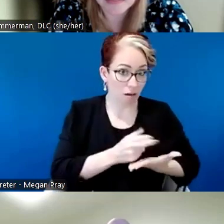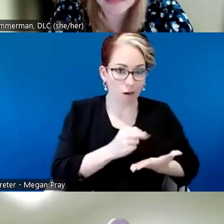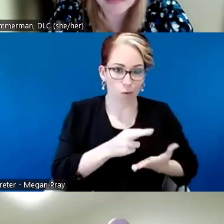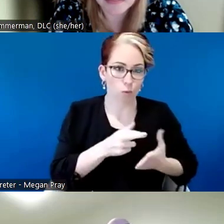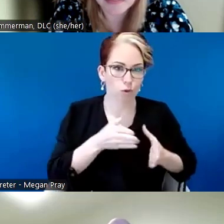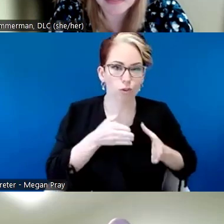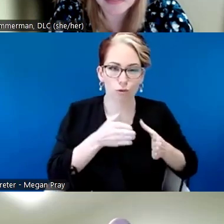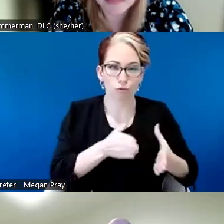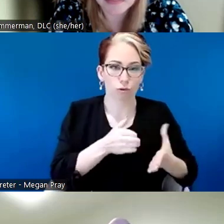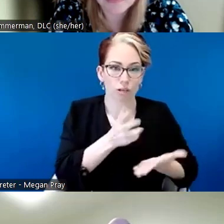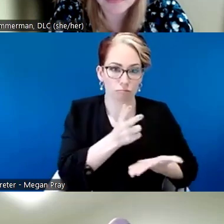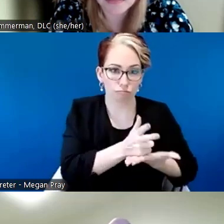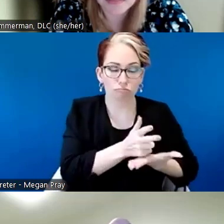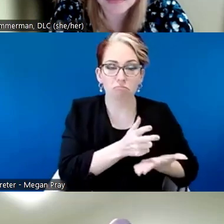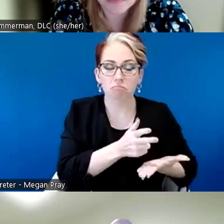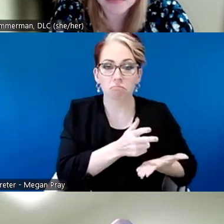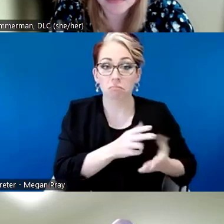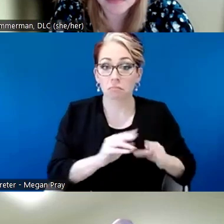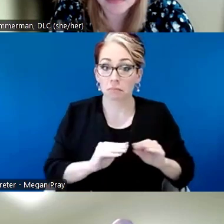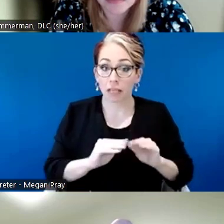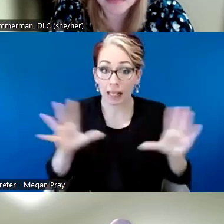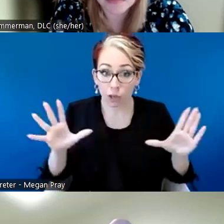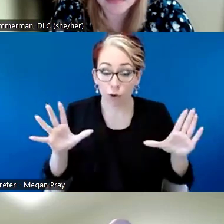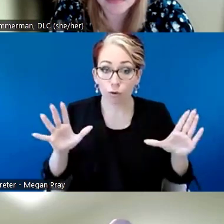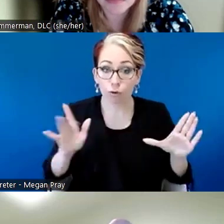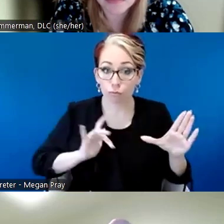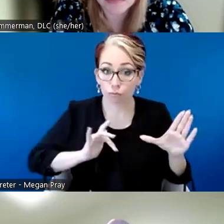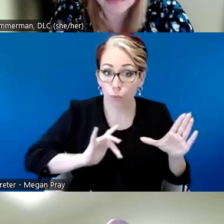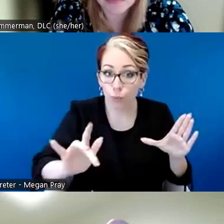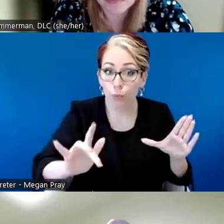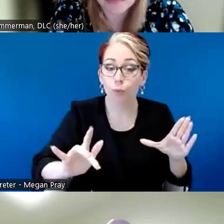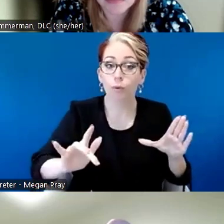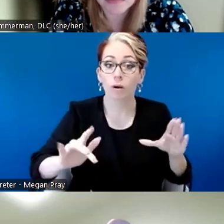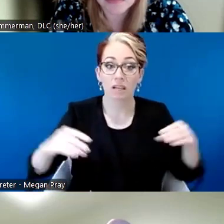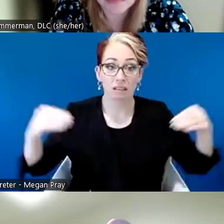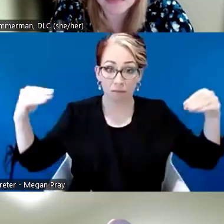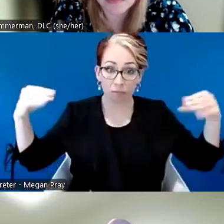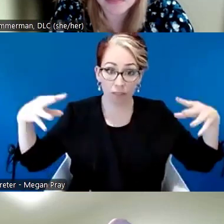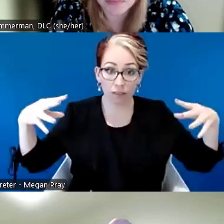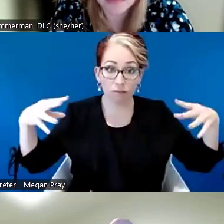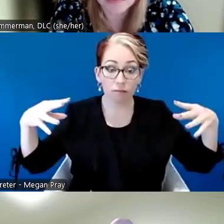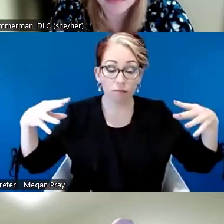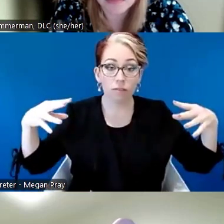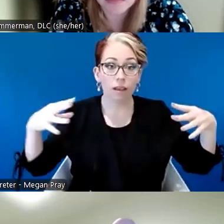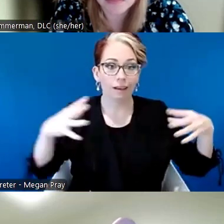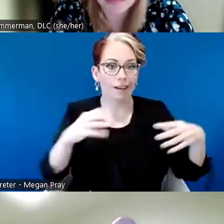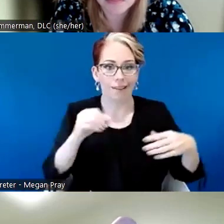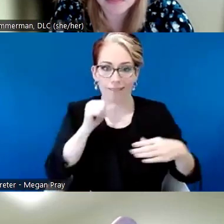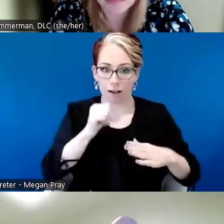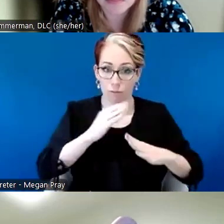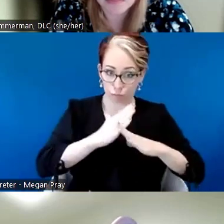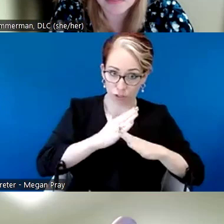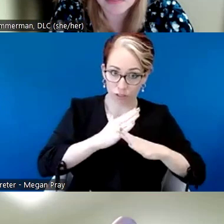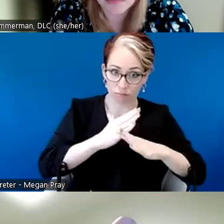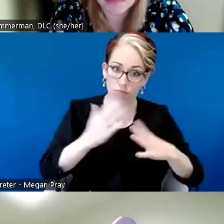street clear, reasonably lit, and unobstructed? All right, so that can be